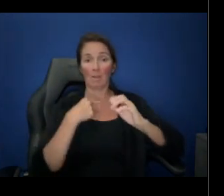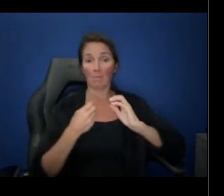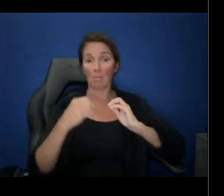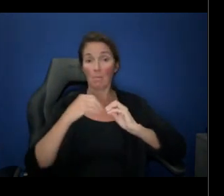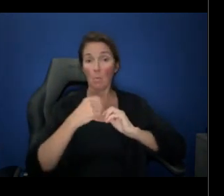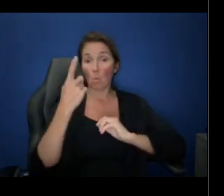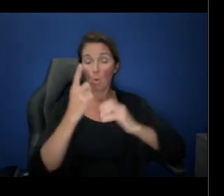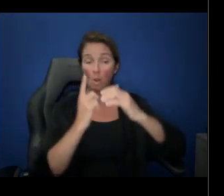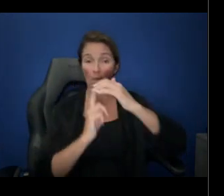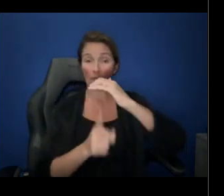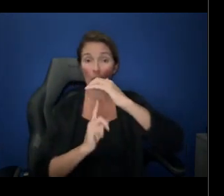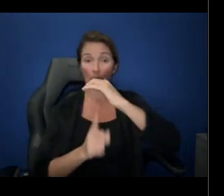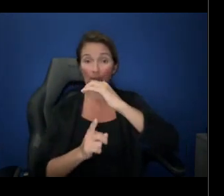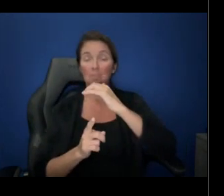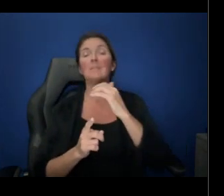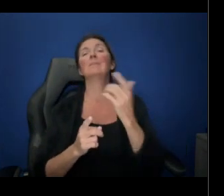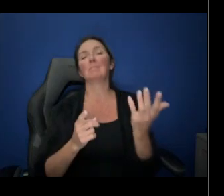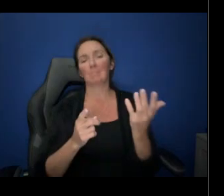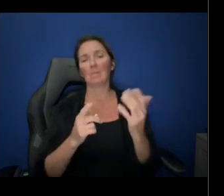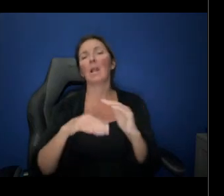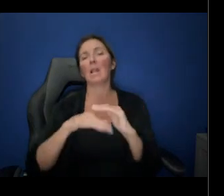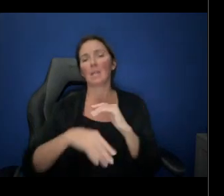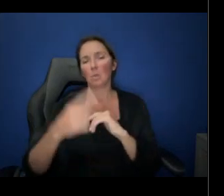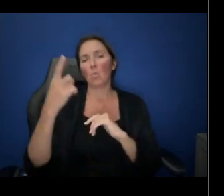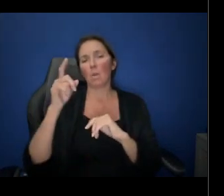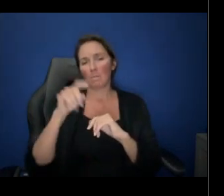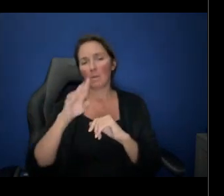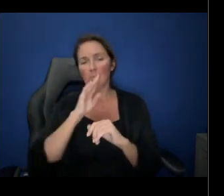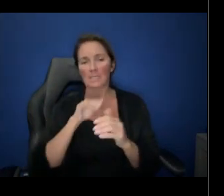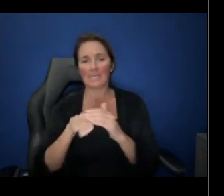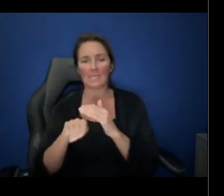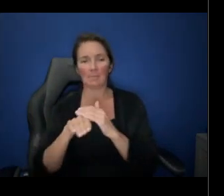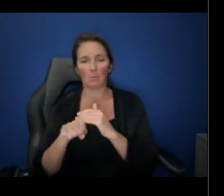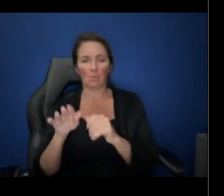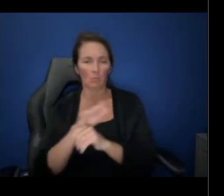entrance, at least one must be accessible.